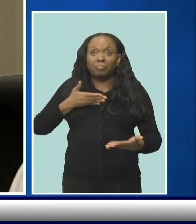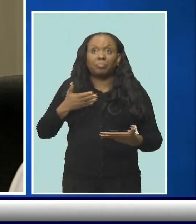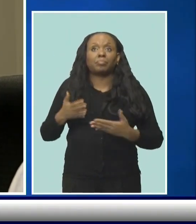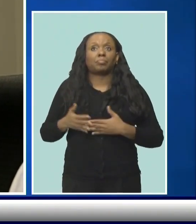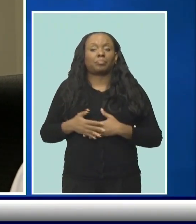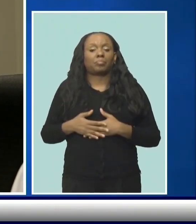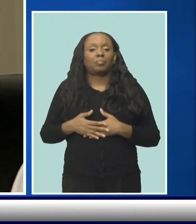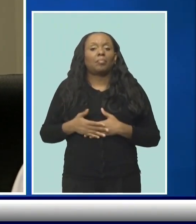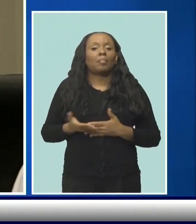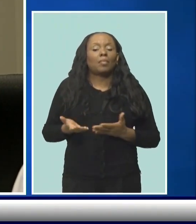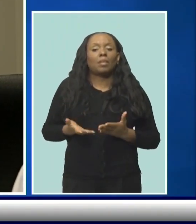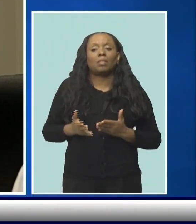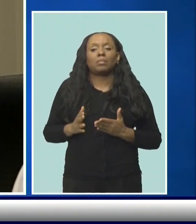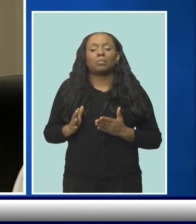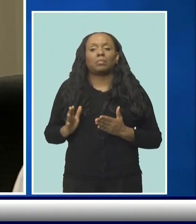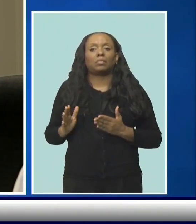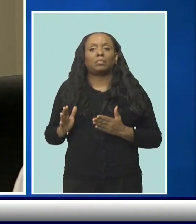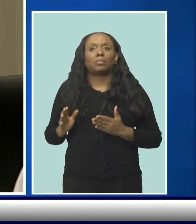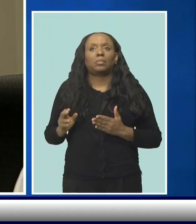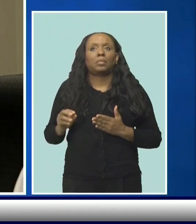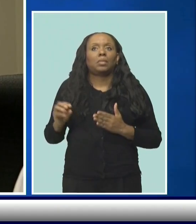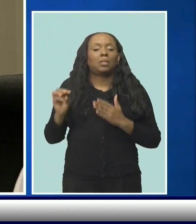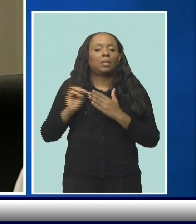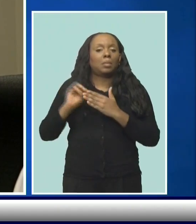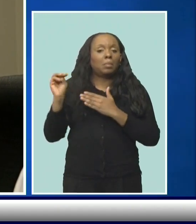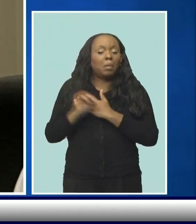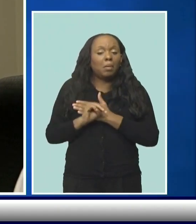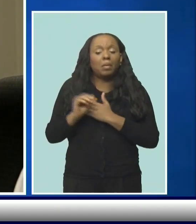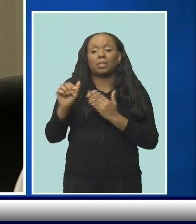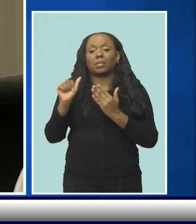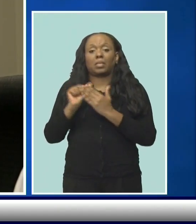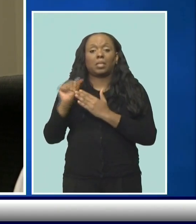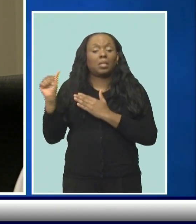between the months of March, April, and May.